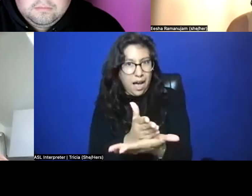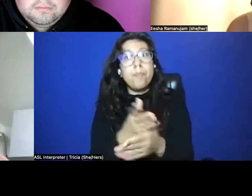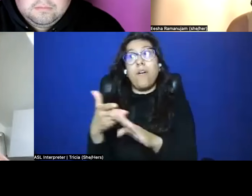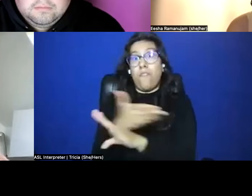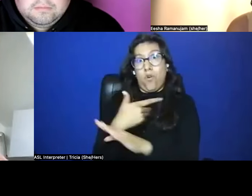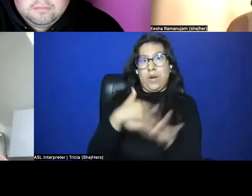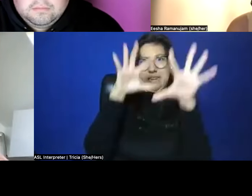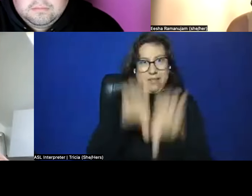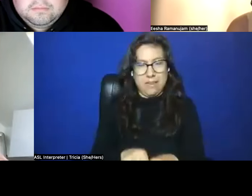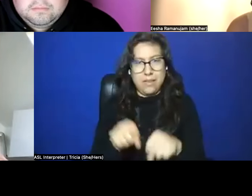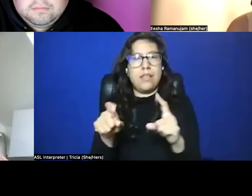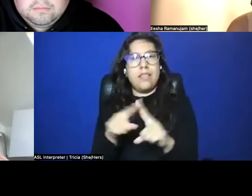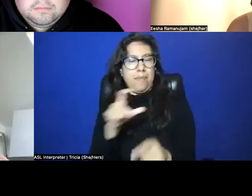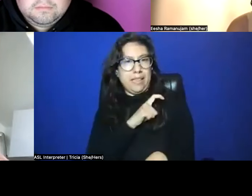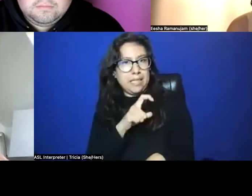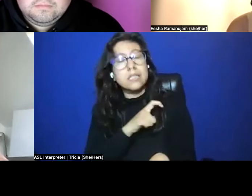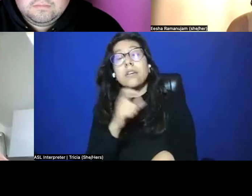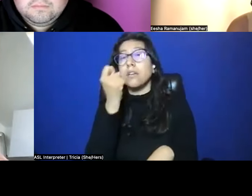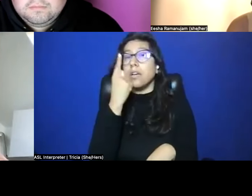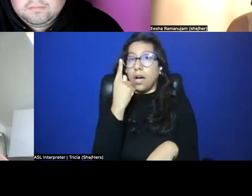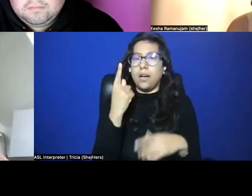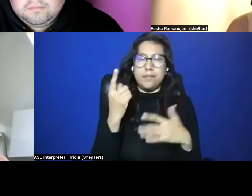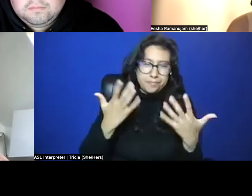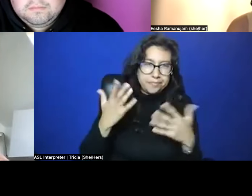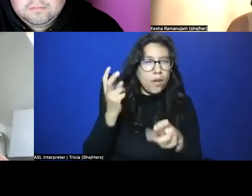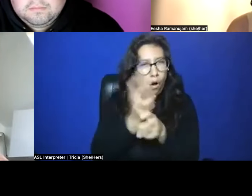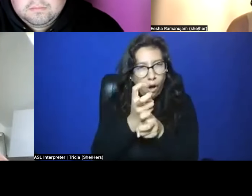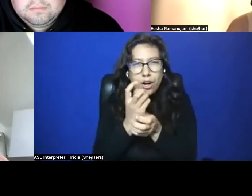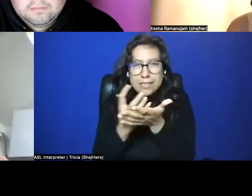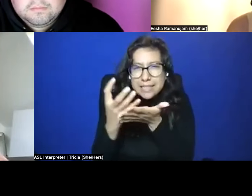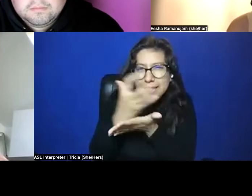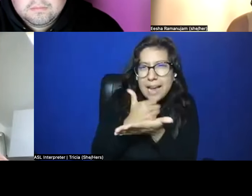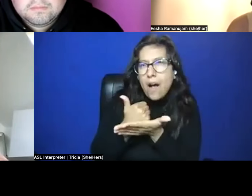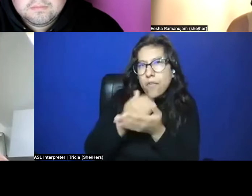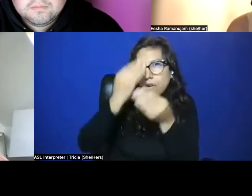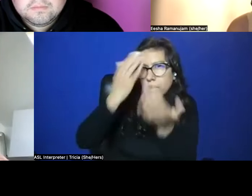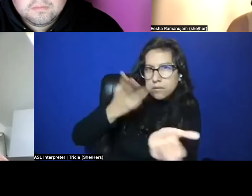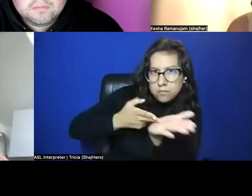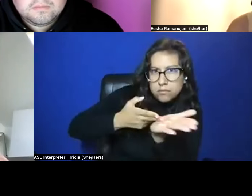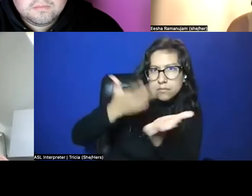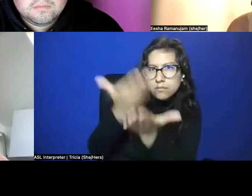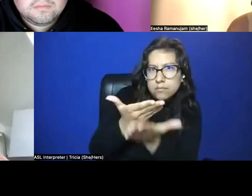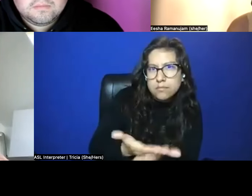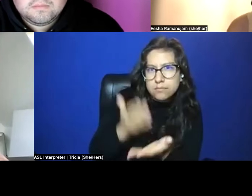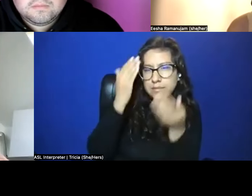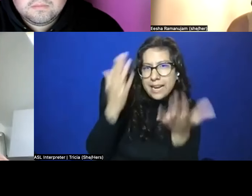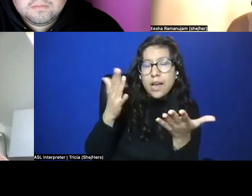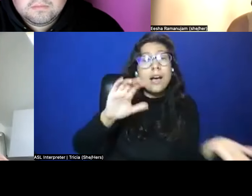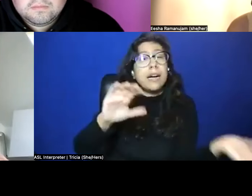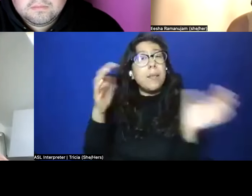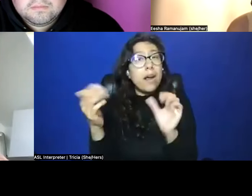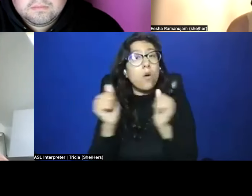police, because otherwise, again, it will be very hard to gather firsthand data And again, comparing that to